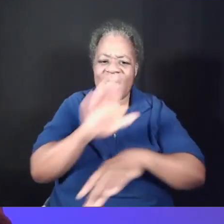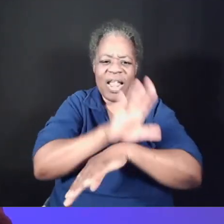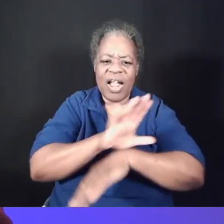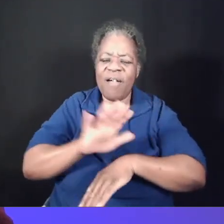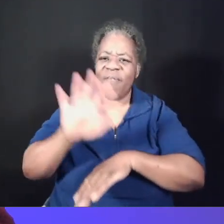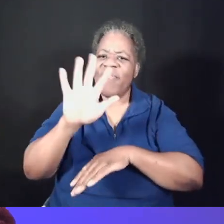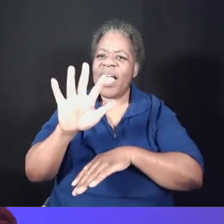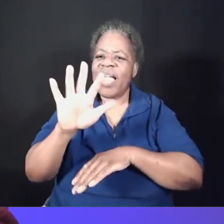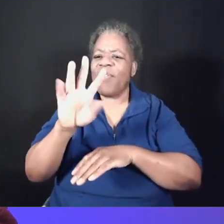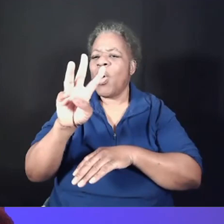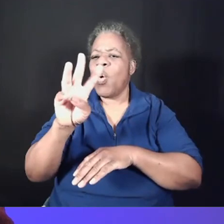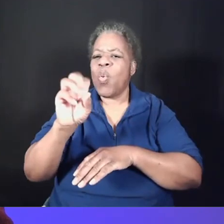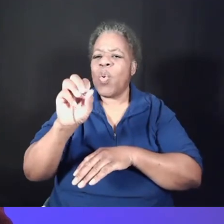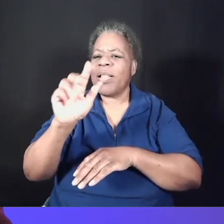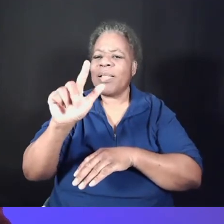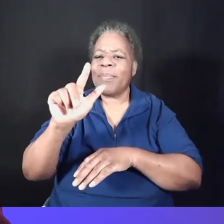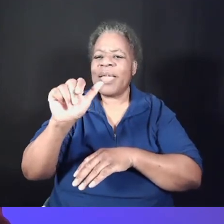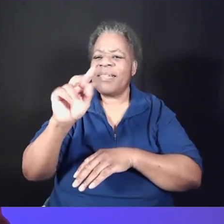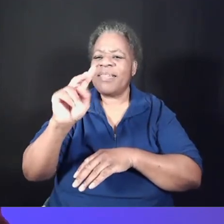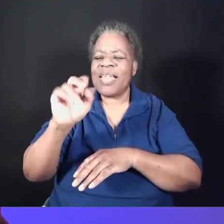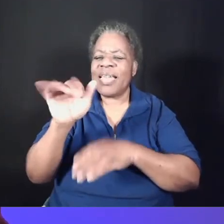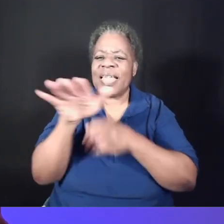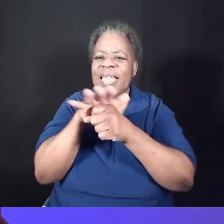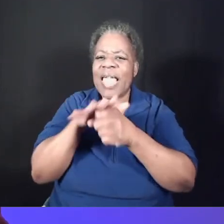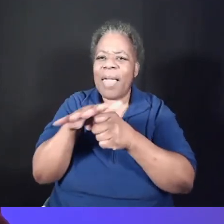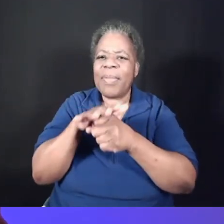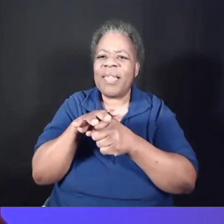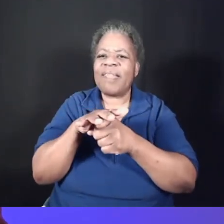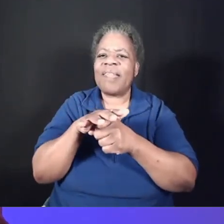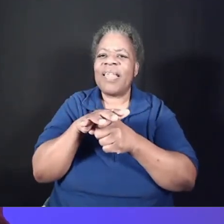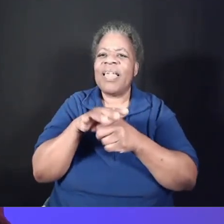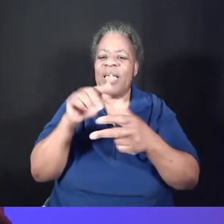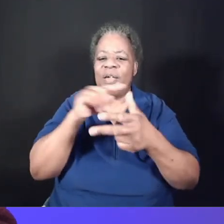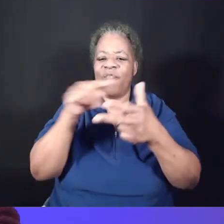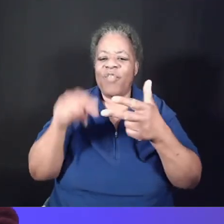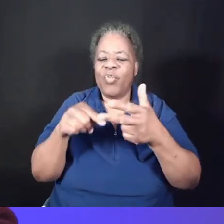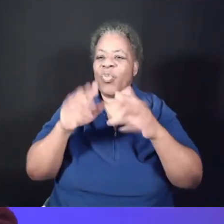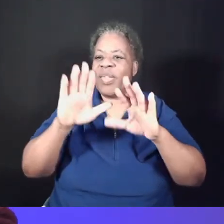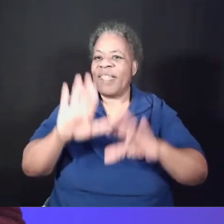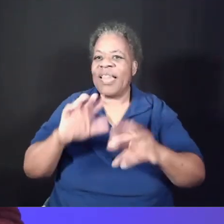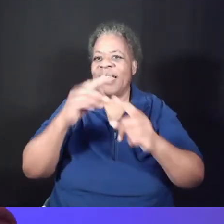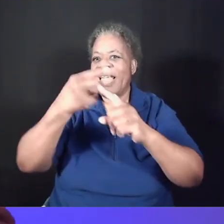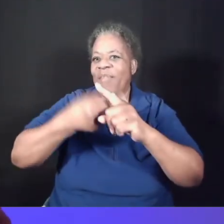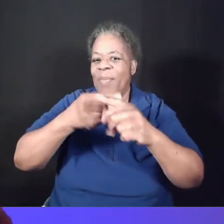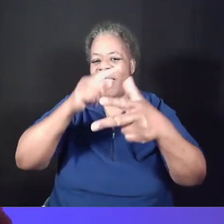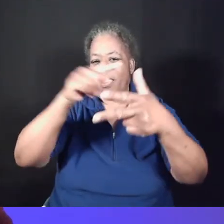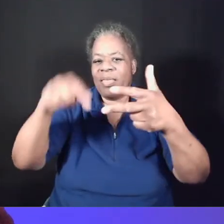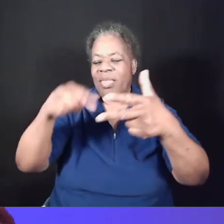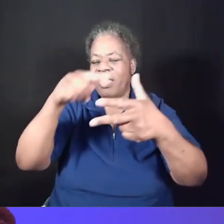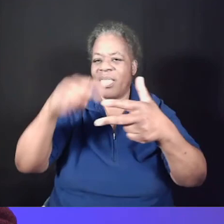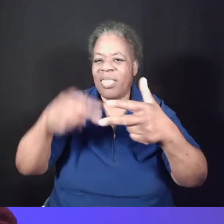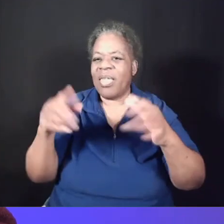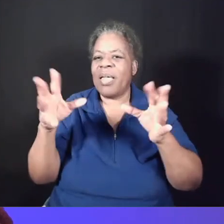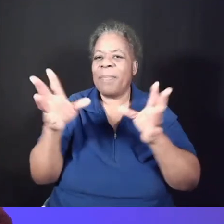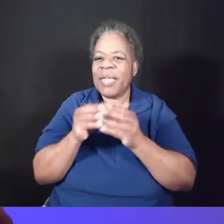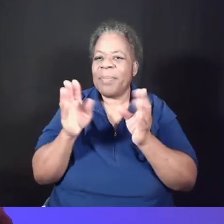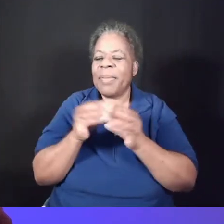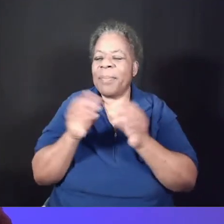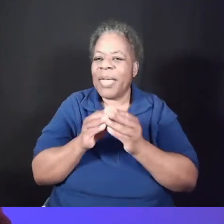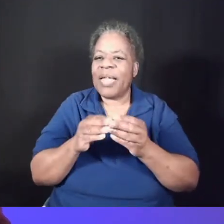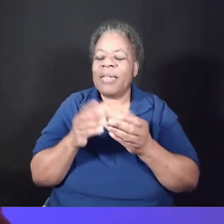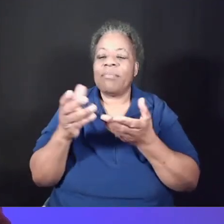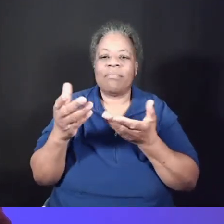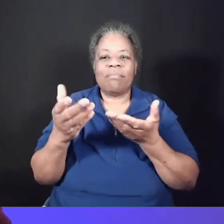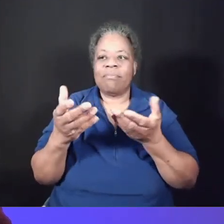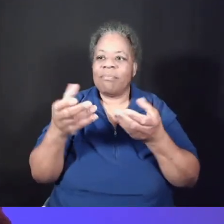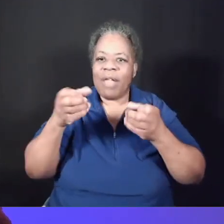Wilmington campus and it will meet on the first three Sundays of each month. The service offers a space for open thinking